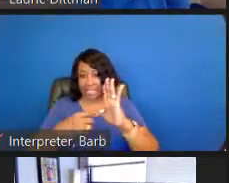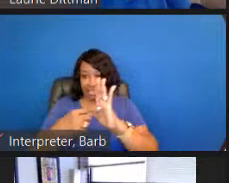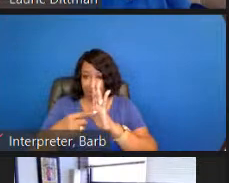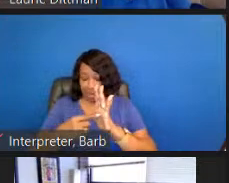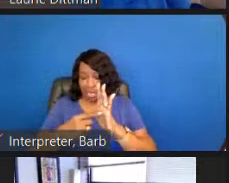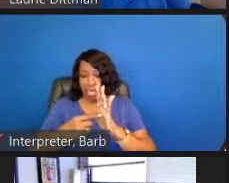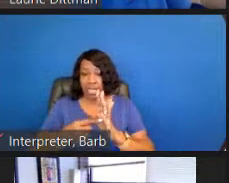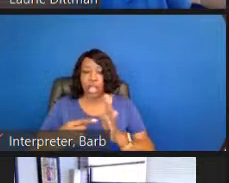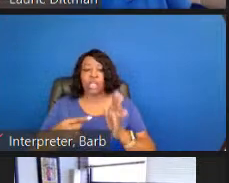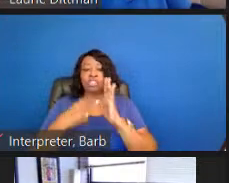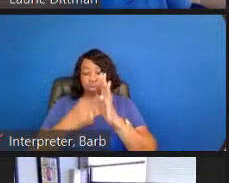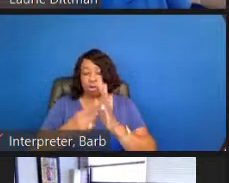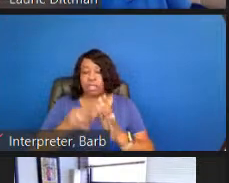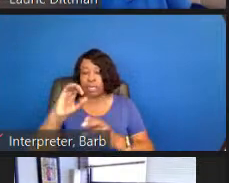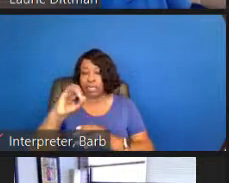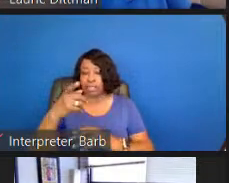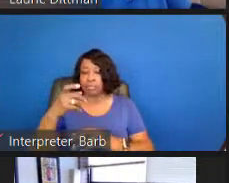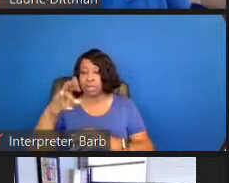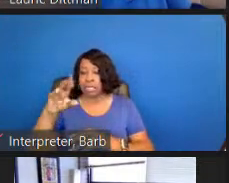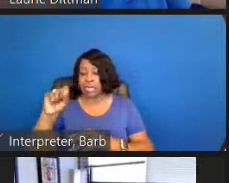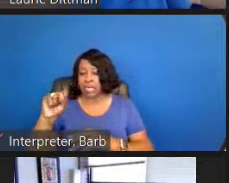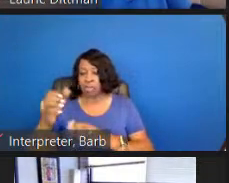showing an express run.